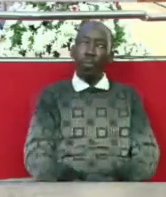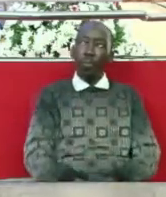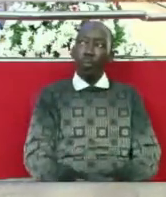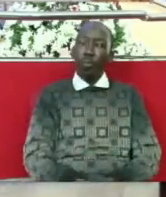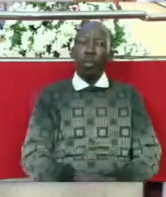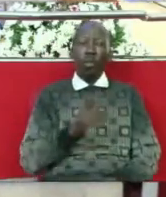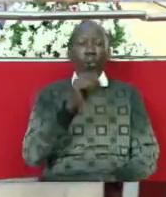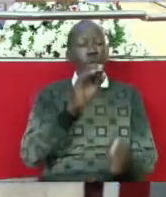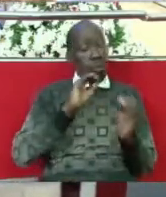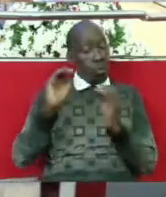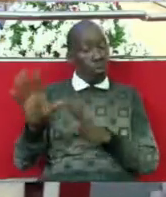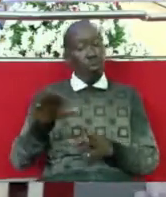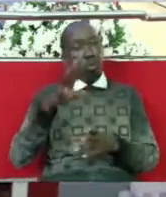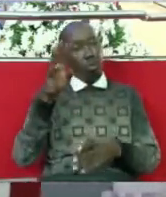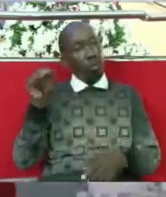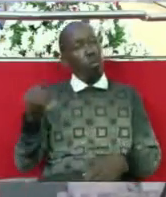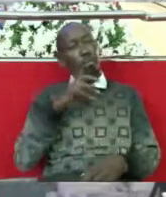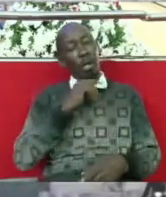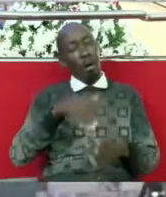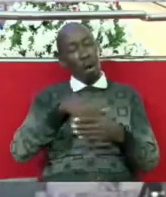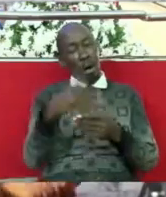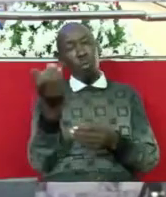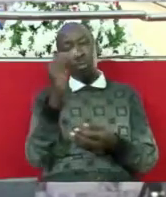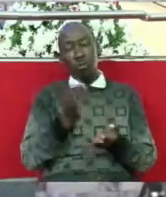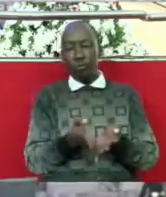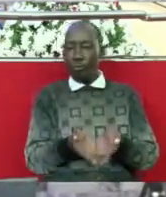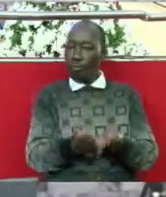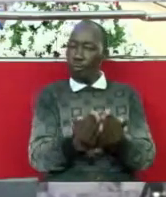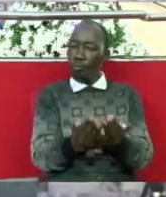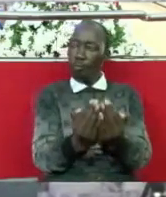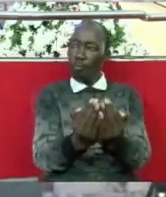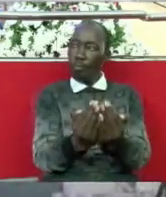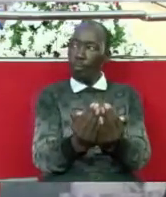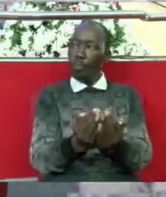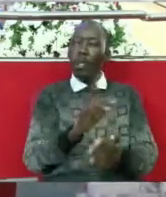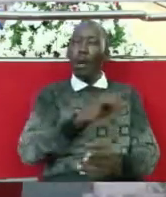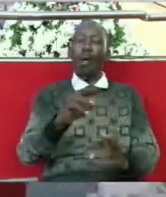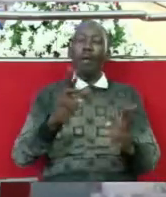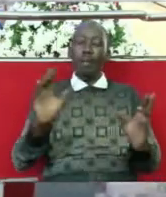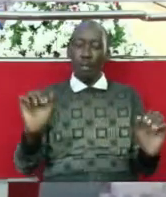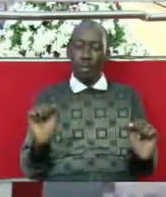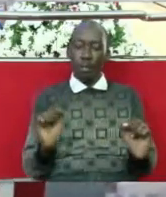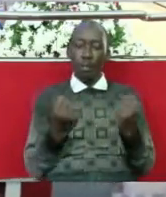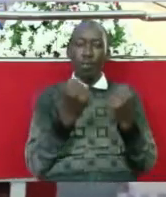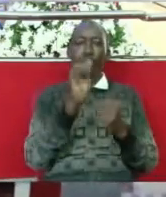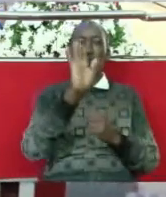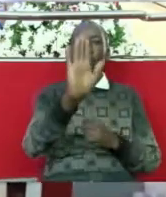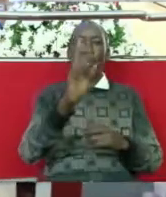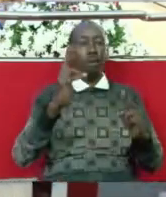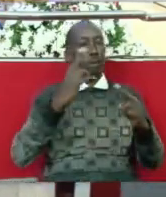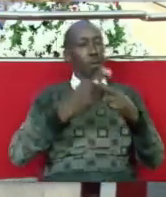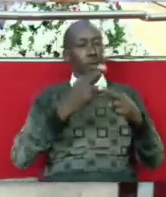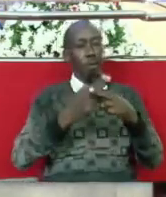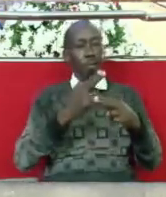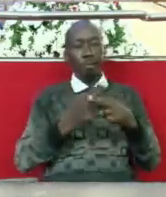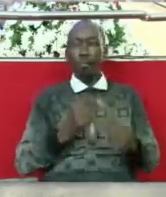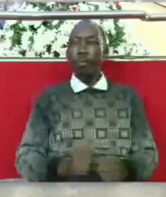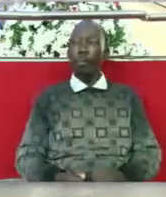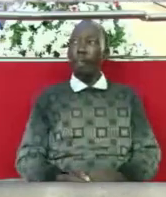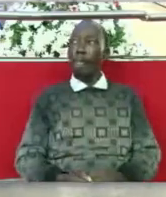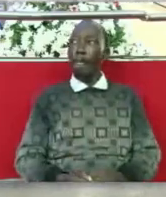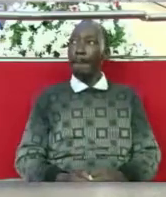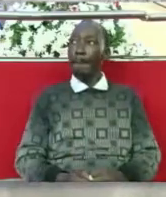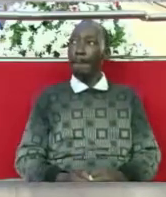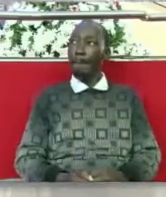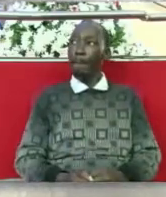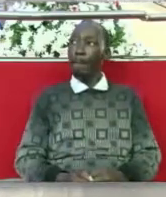Throw him out of the boat. Toa yule Yona kutoka mashua yako. And rescue your name. Na ukaweze kuweza